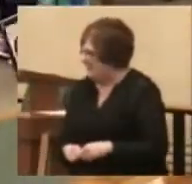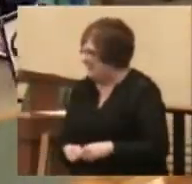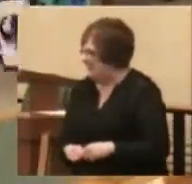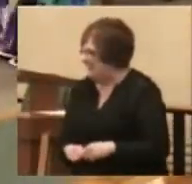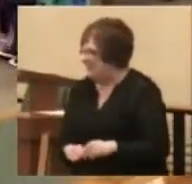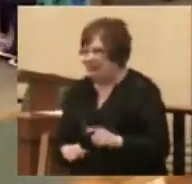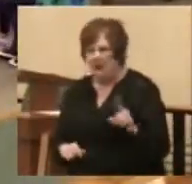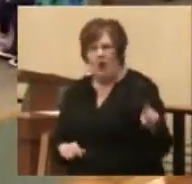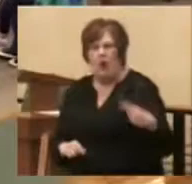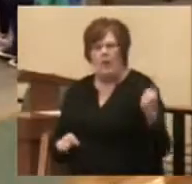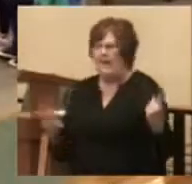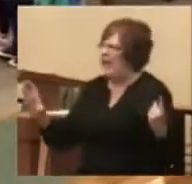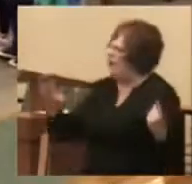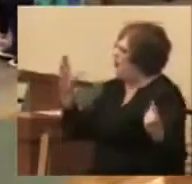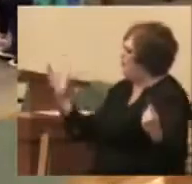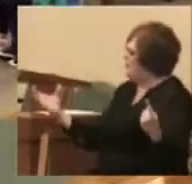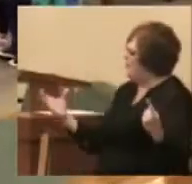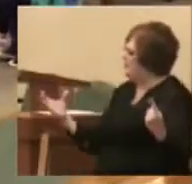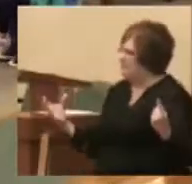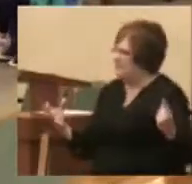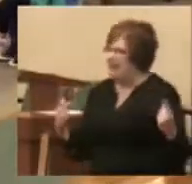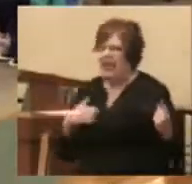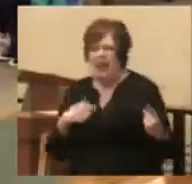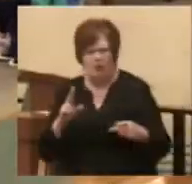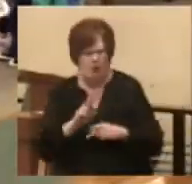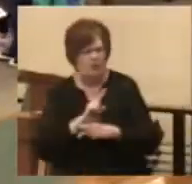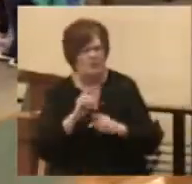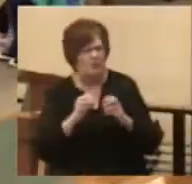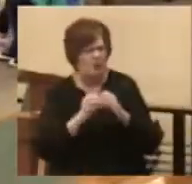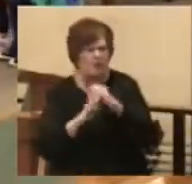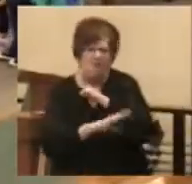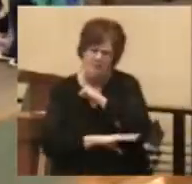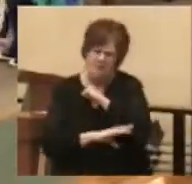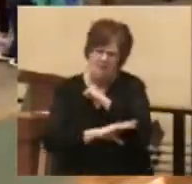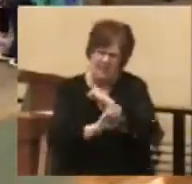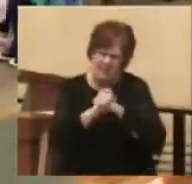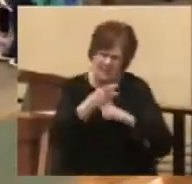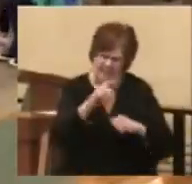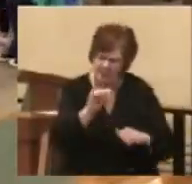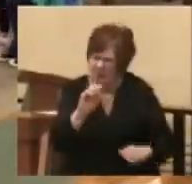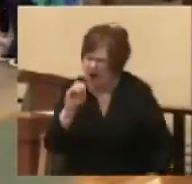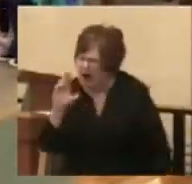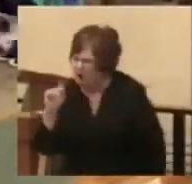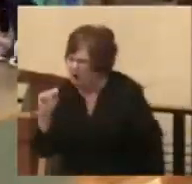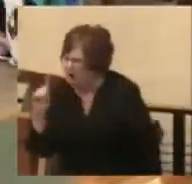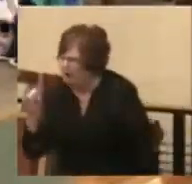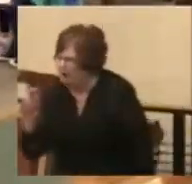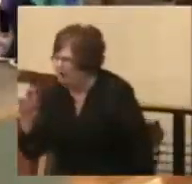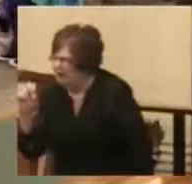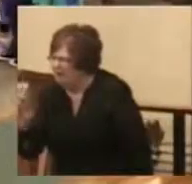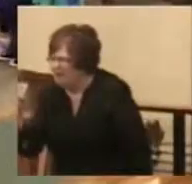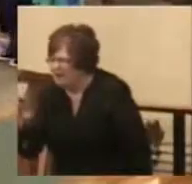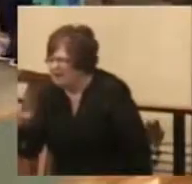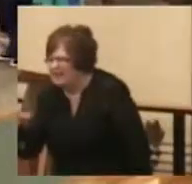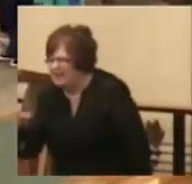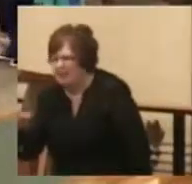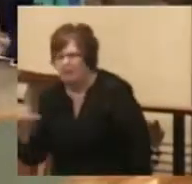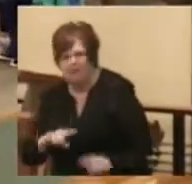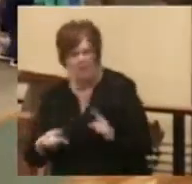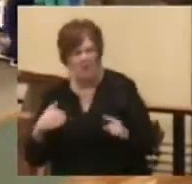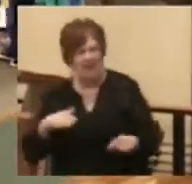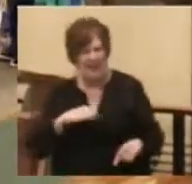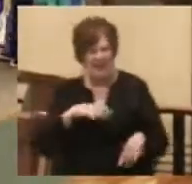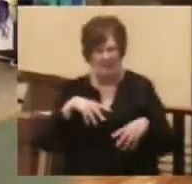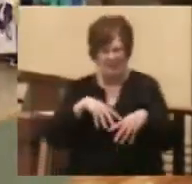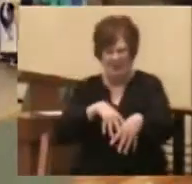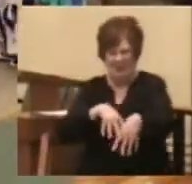They're only in Christmas. Well, I would use it more in the fall, September, October, November, December, but whatever. We have a parade.